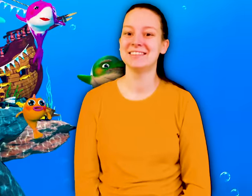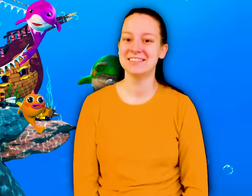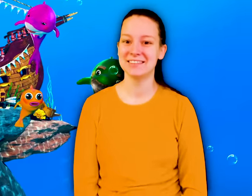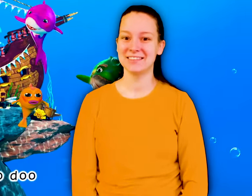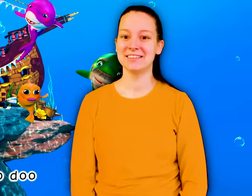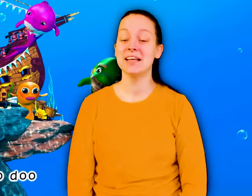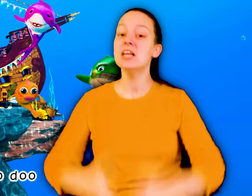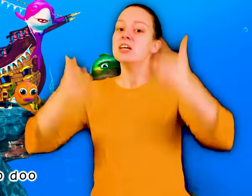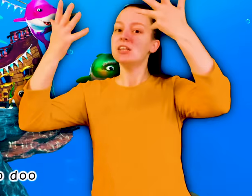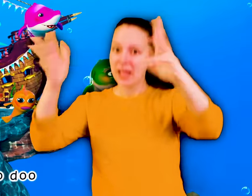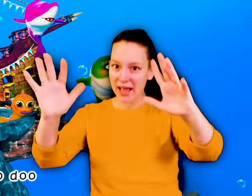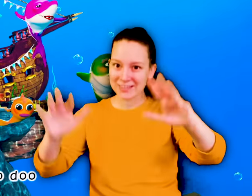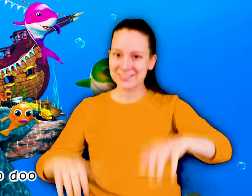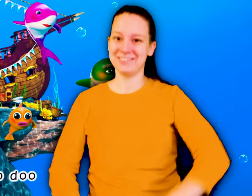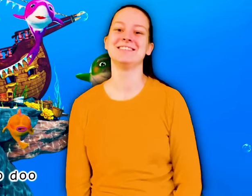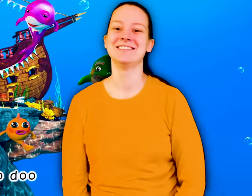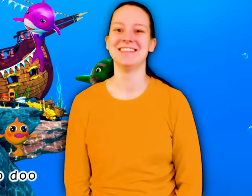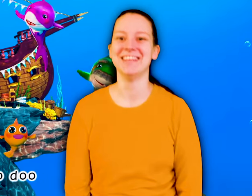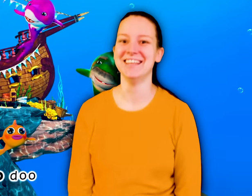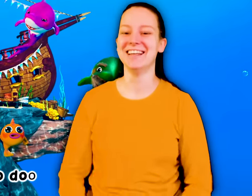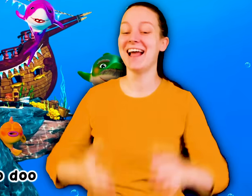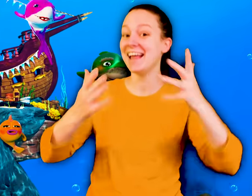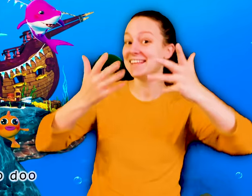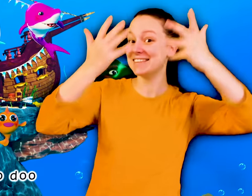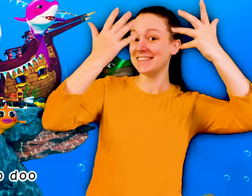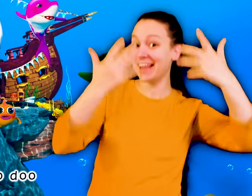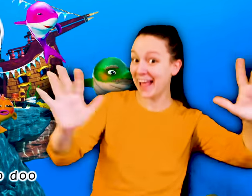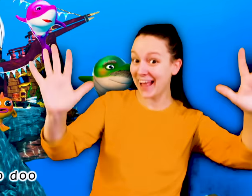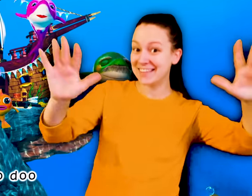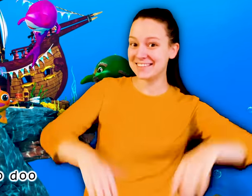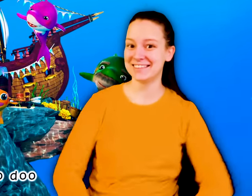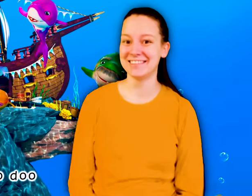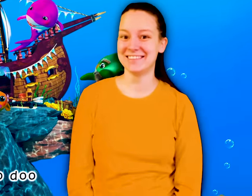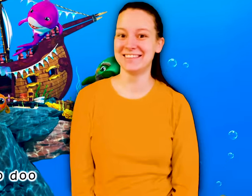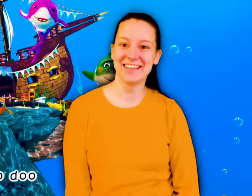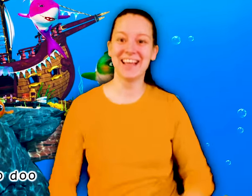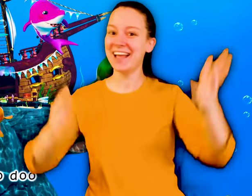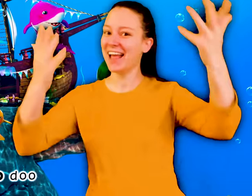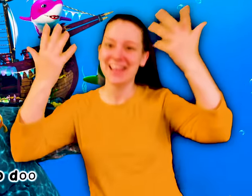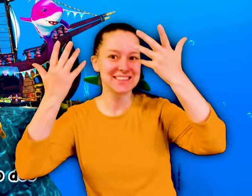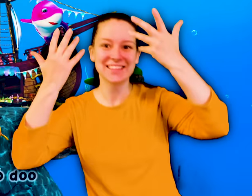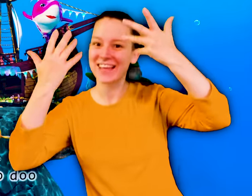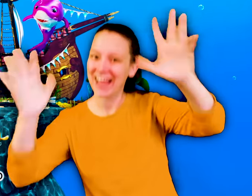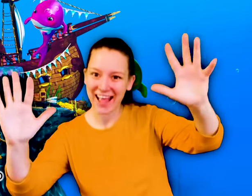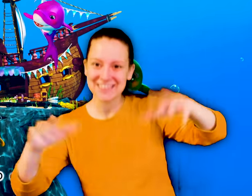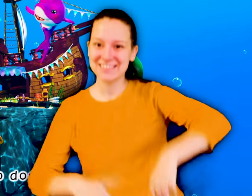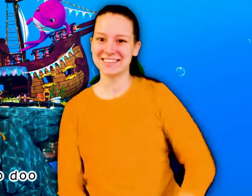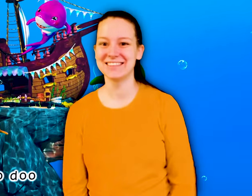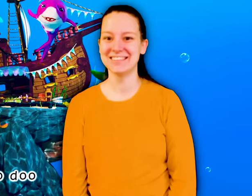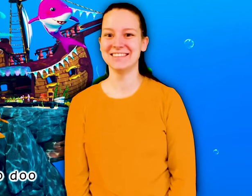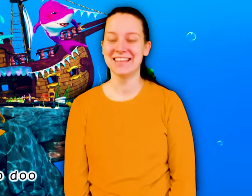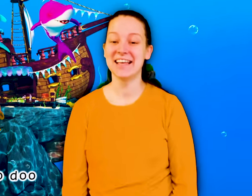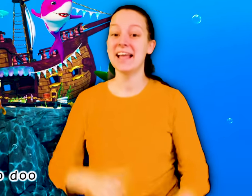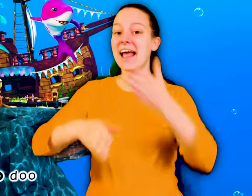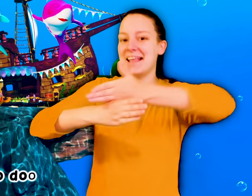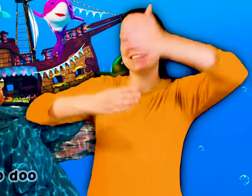end. It's the end, it's the end, it's the